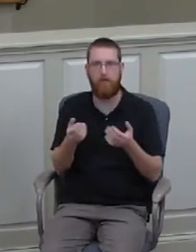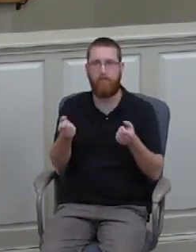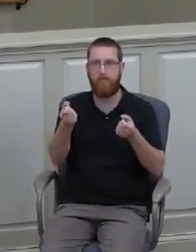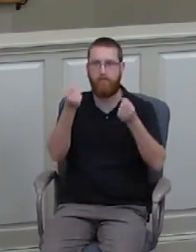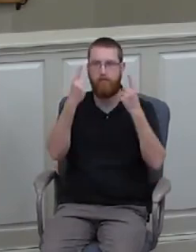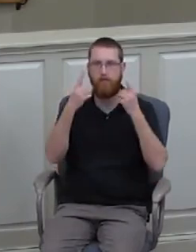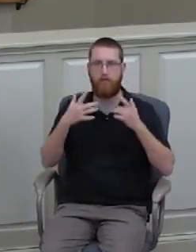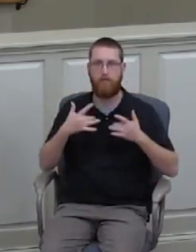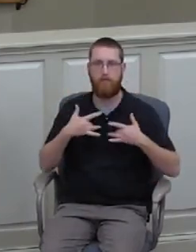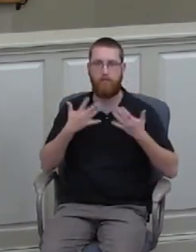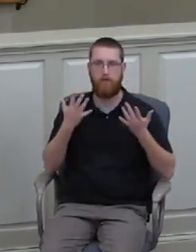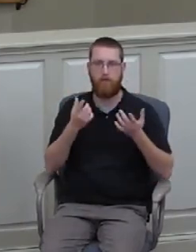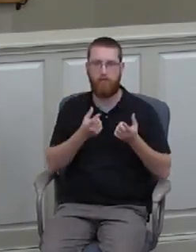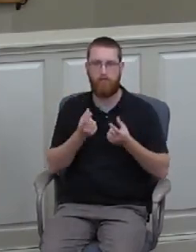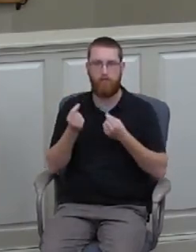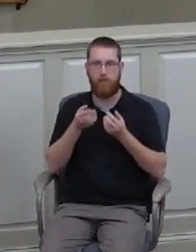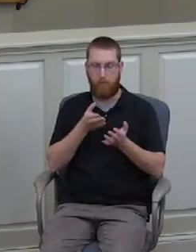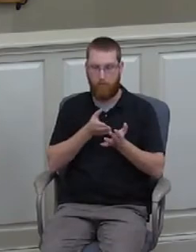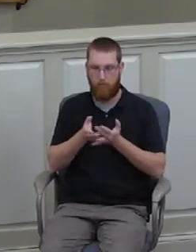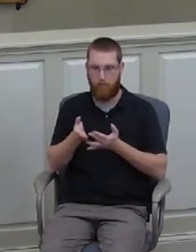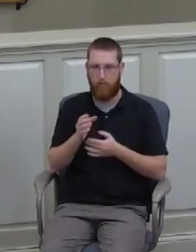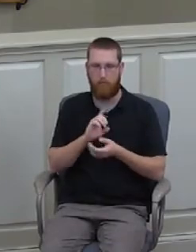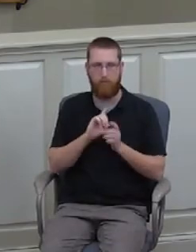undertakings that are going on through the department.